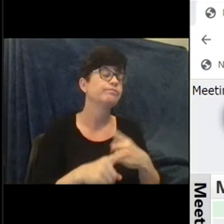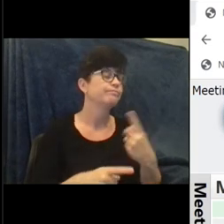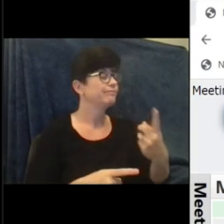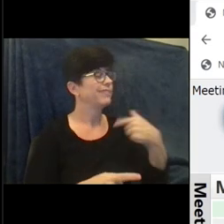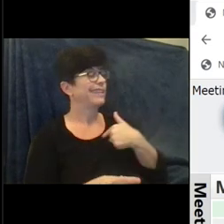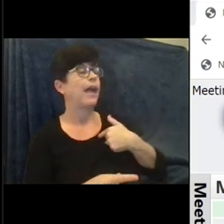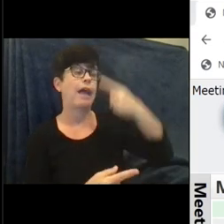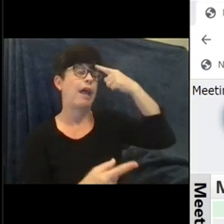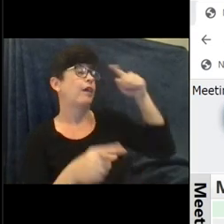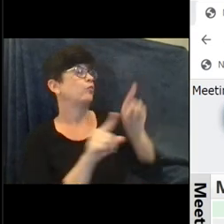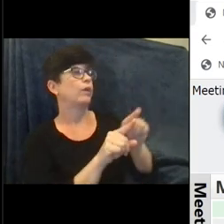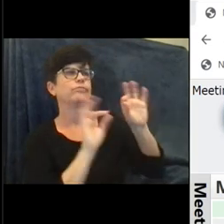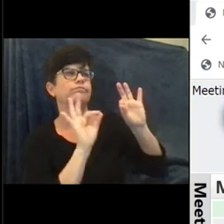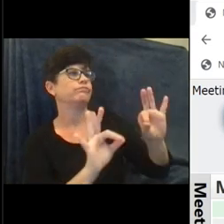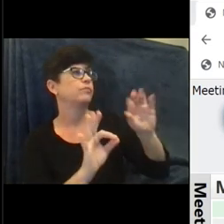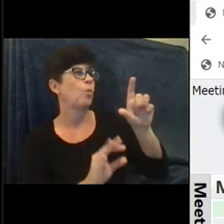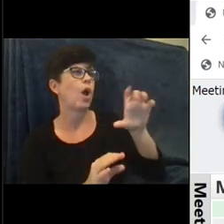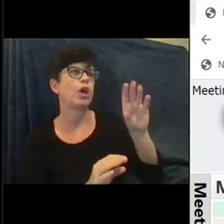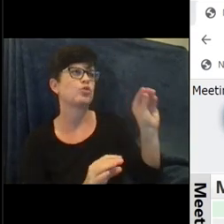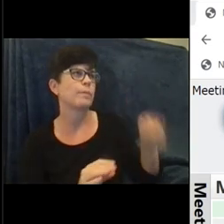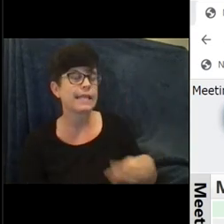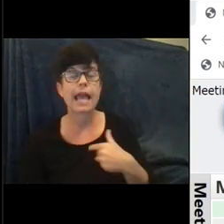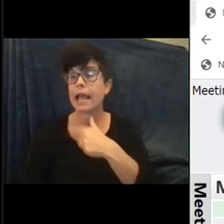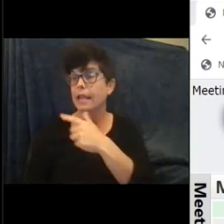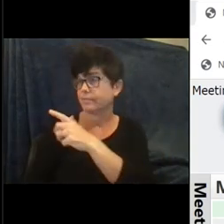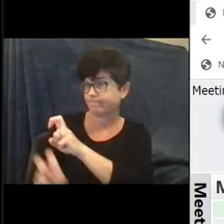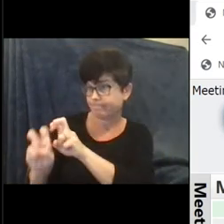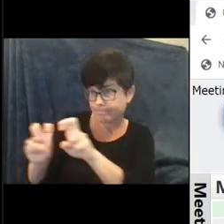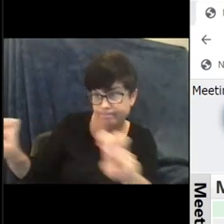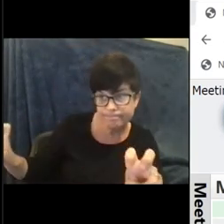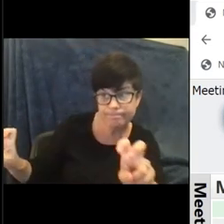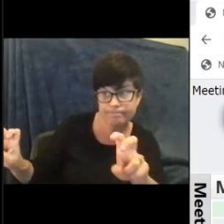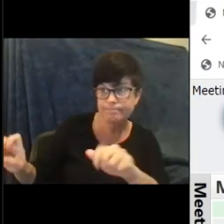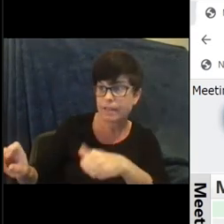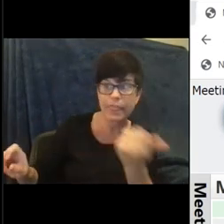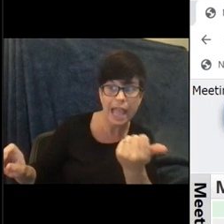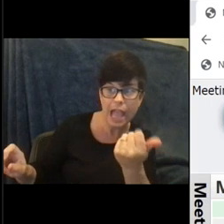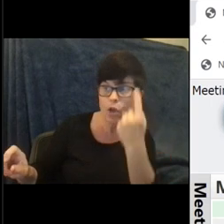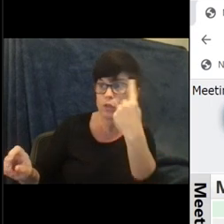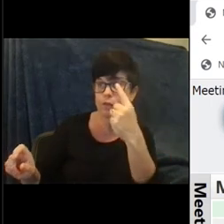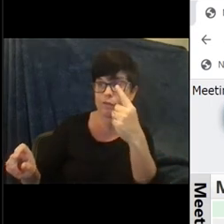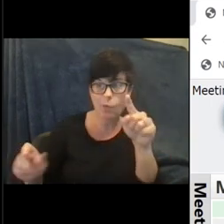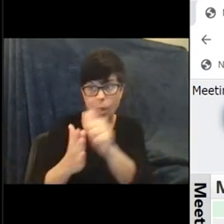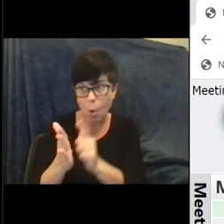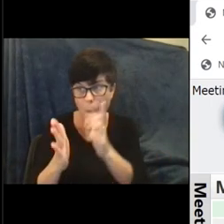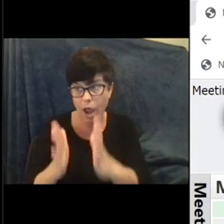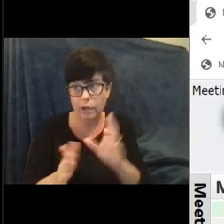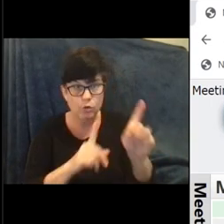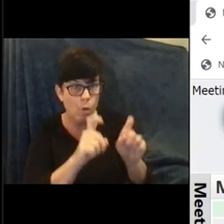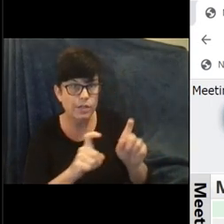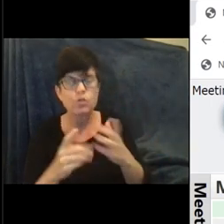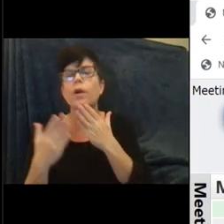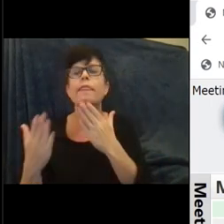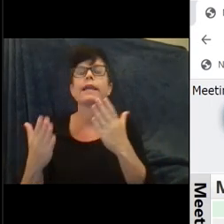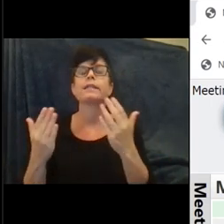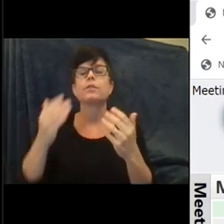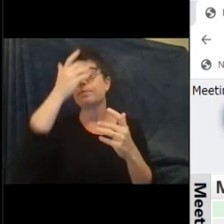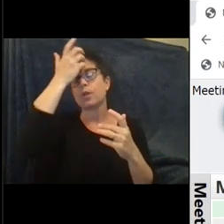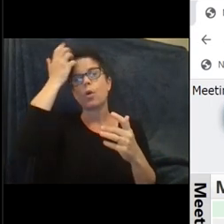agree more. Anything else from my colleagues for council? All right. Thank you so much. We're now moving on